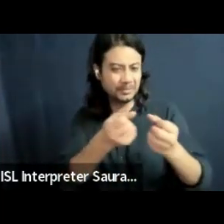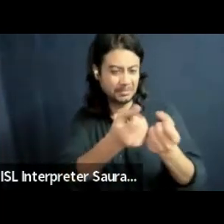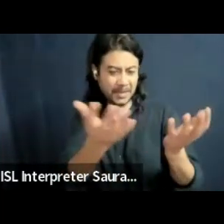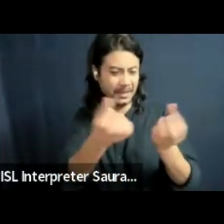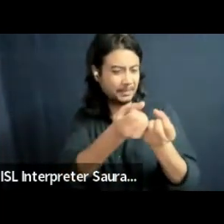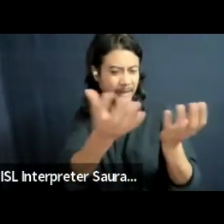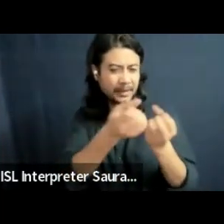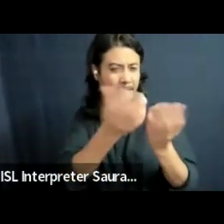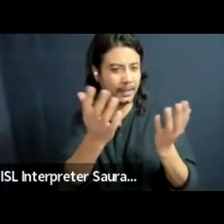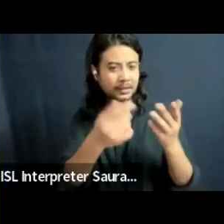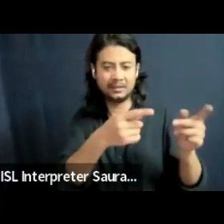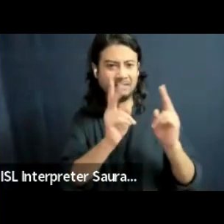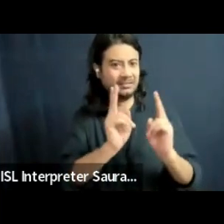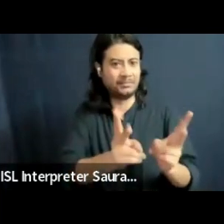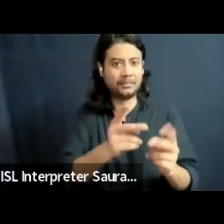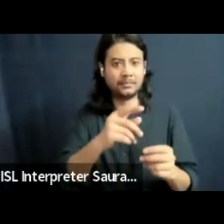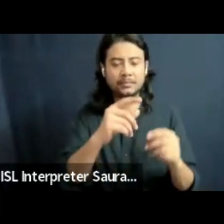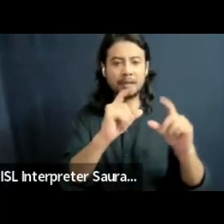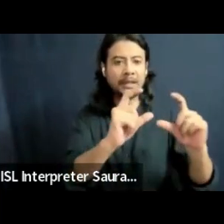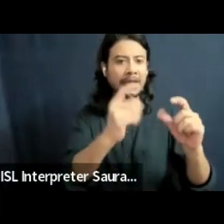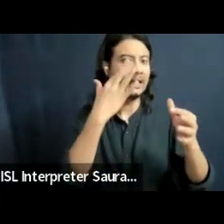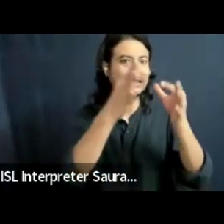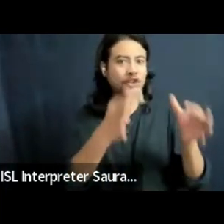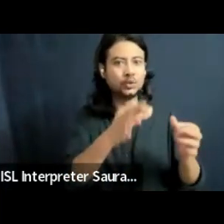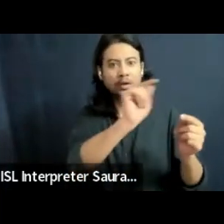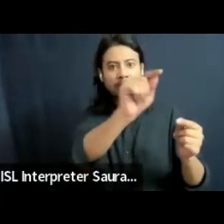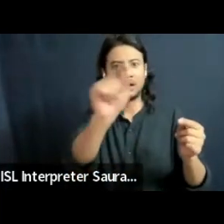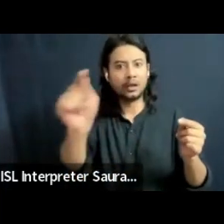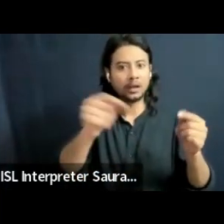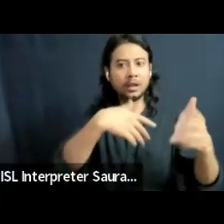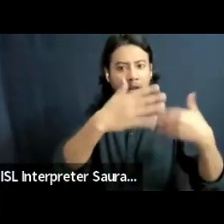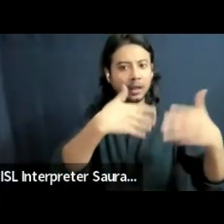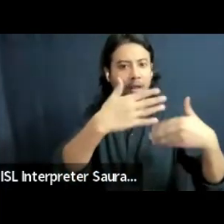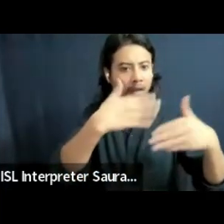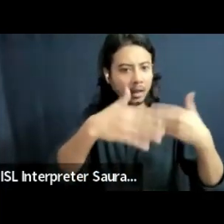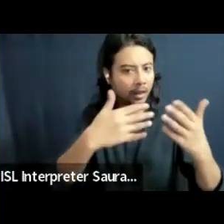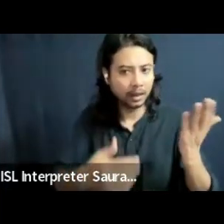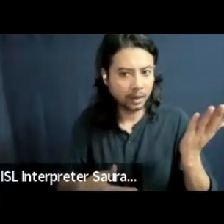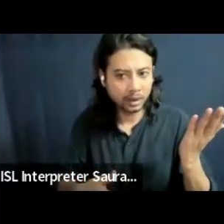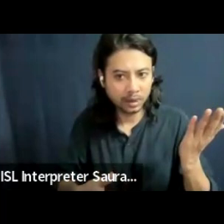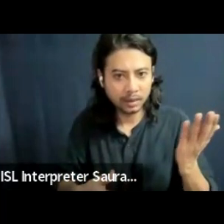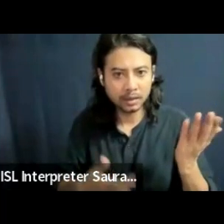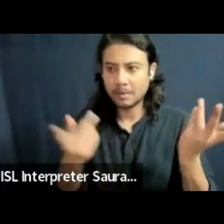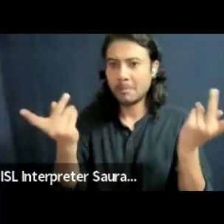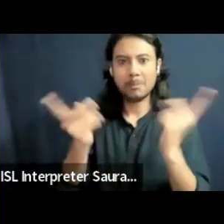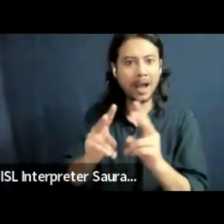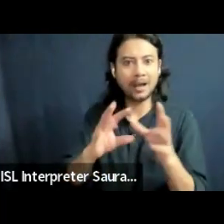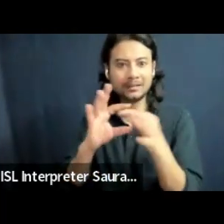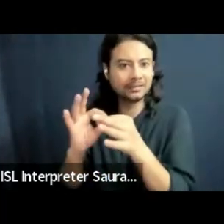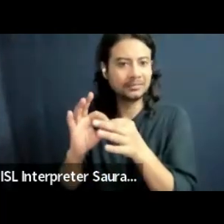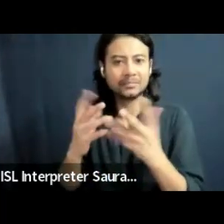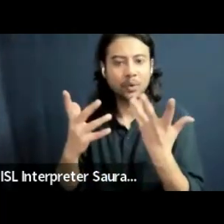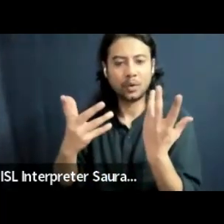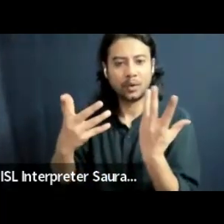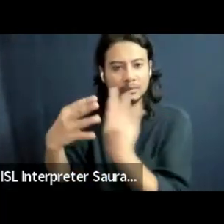CCIs transform. People like all of us who work with children and families and in communities often